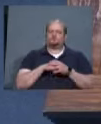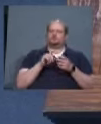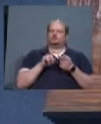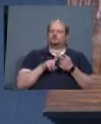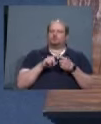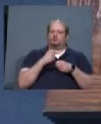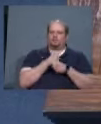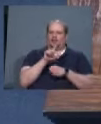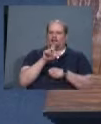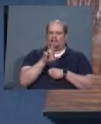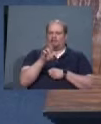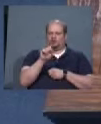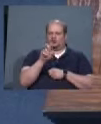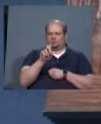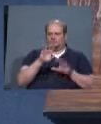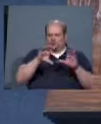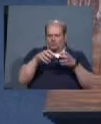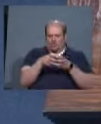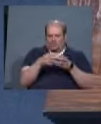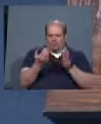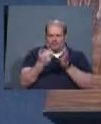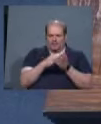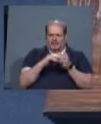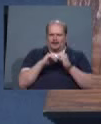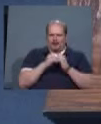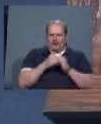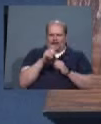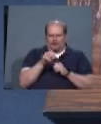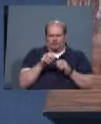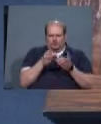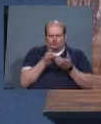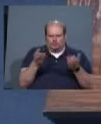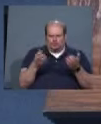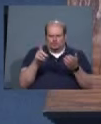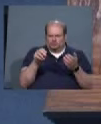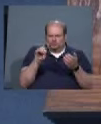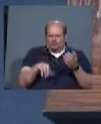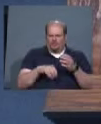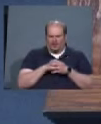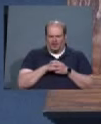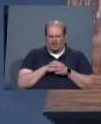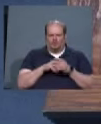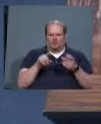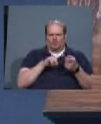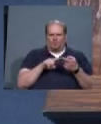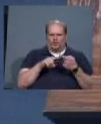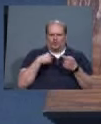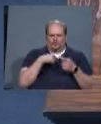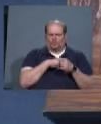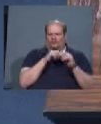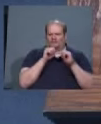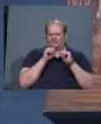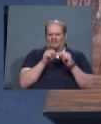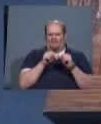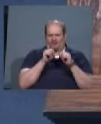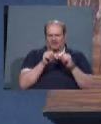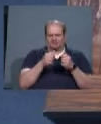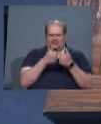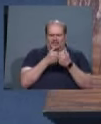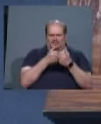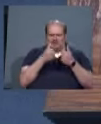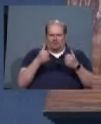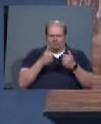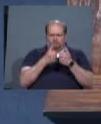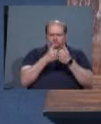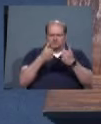to make Little Rock School District whole again. How do you do that when we are constantly pulling